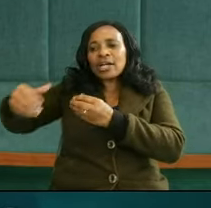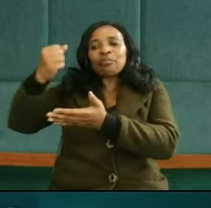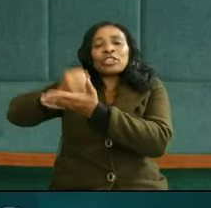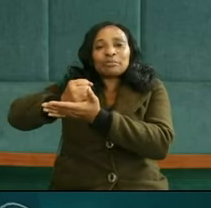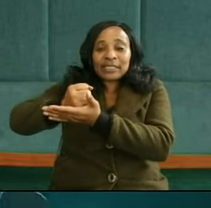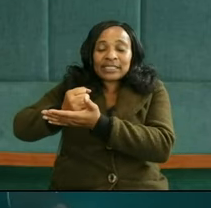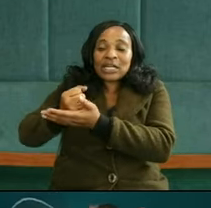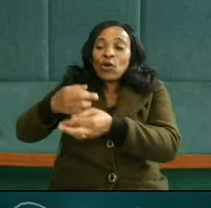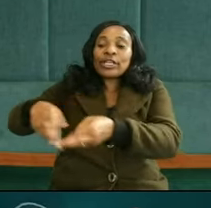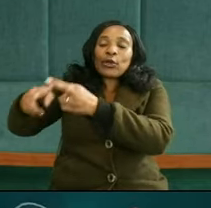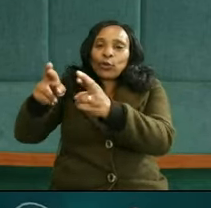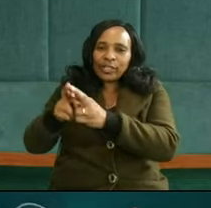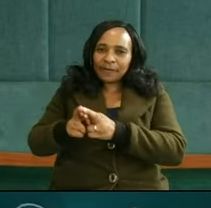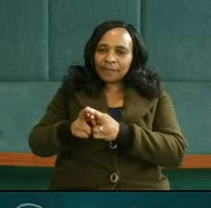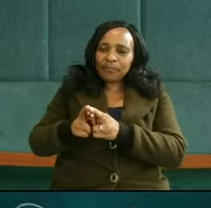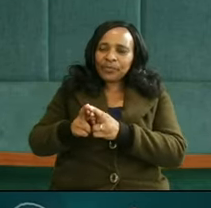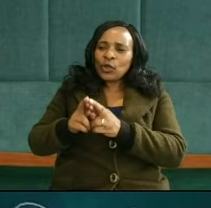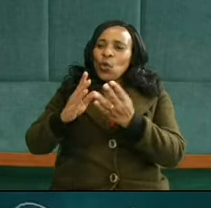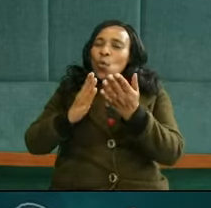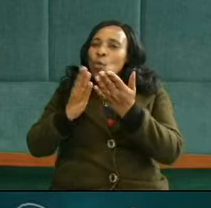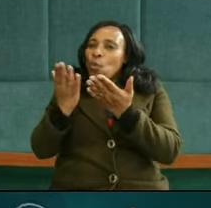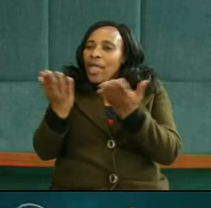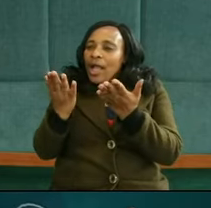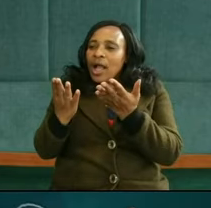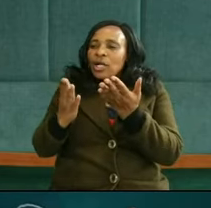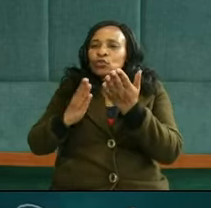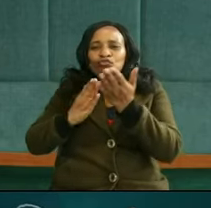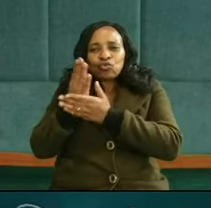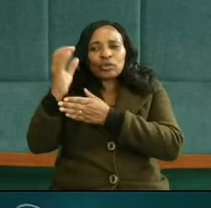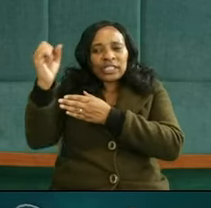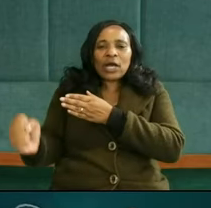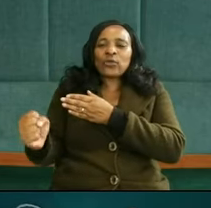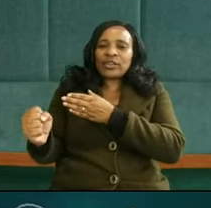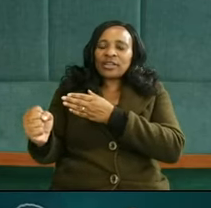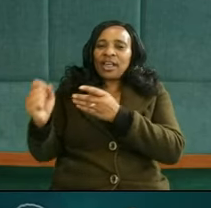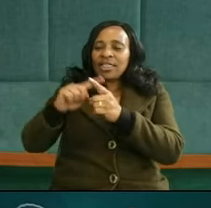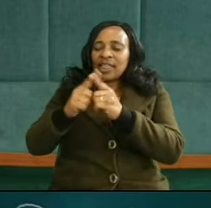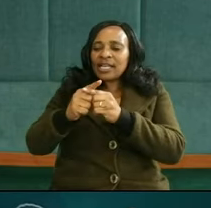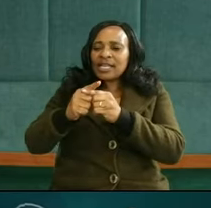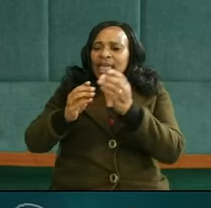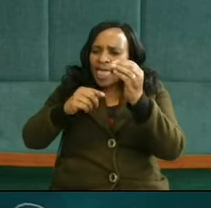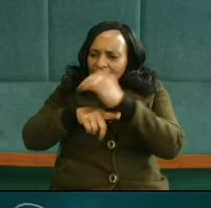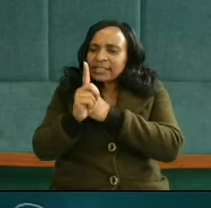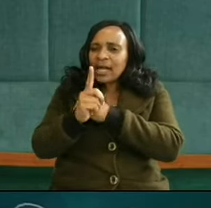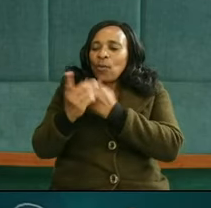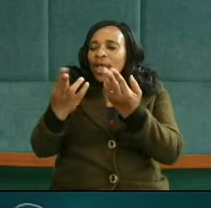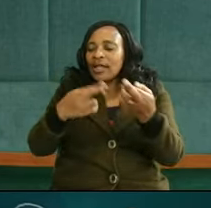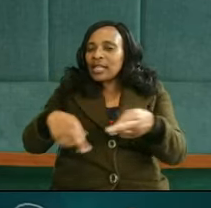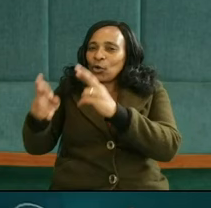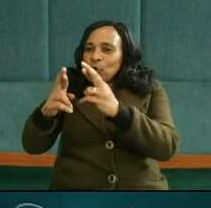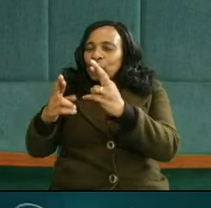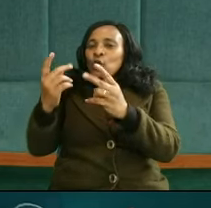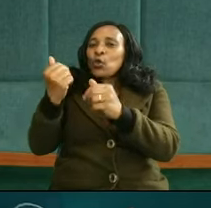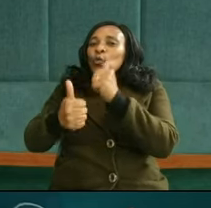He tells him, go, arise and go towards south and get to the road that moves from